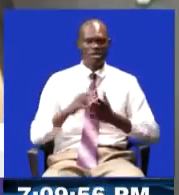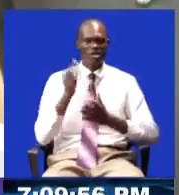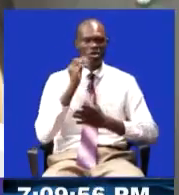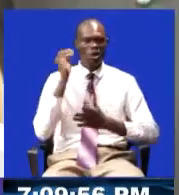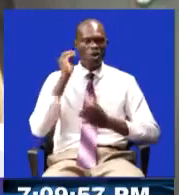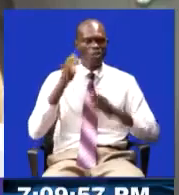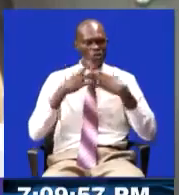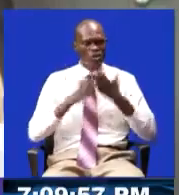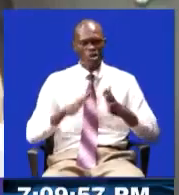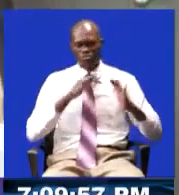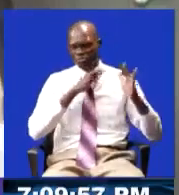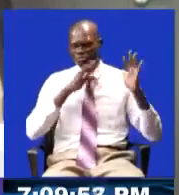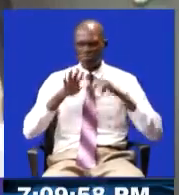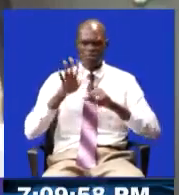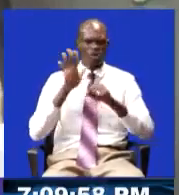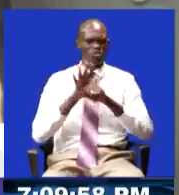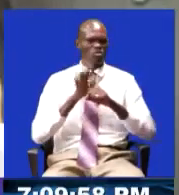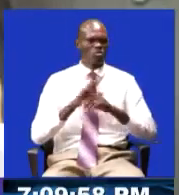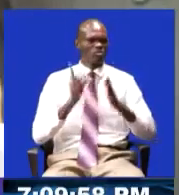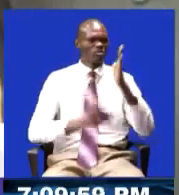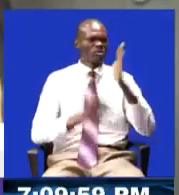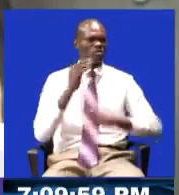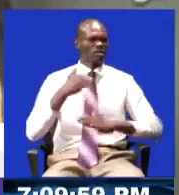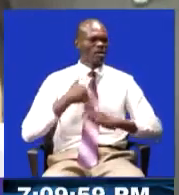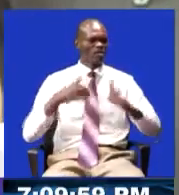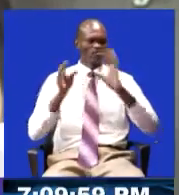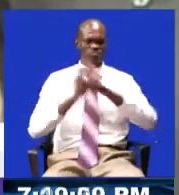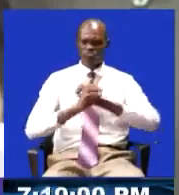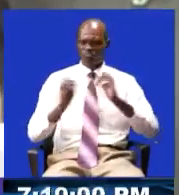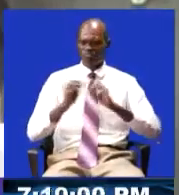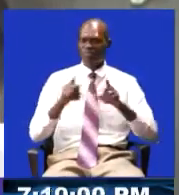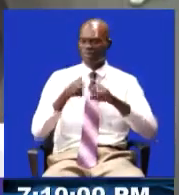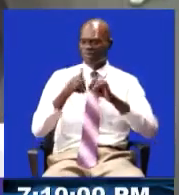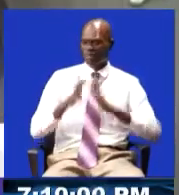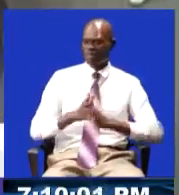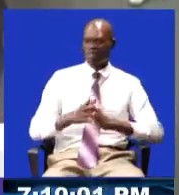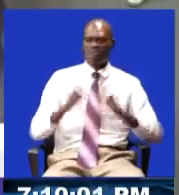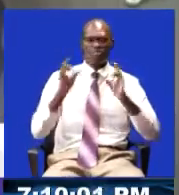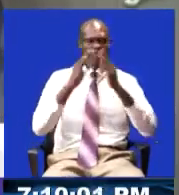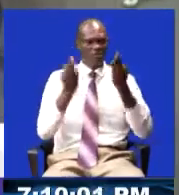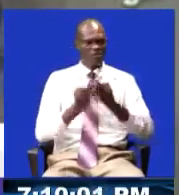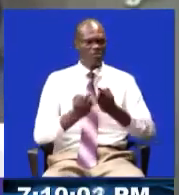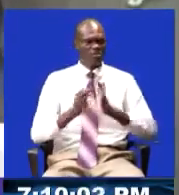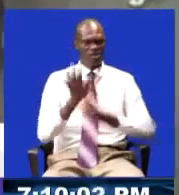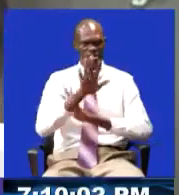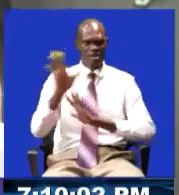koko nitie, dongruok onge. Kata mna ot